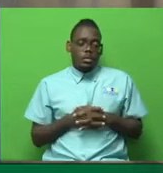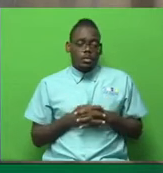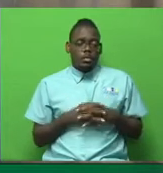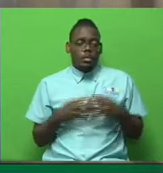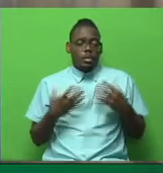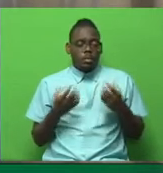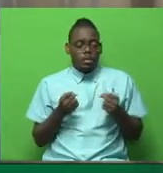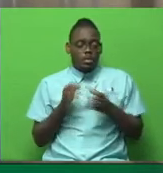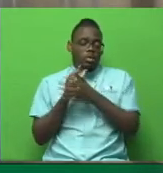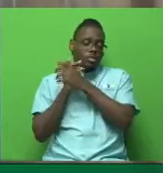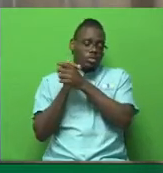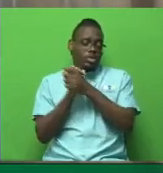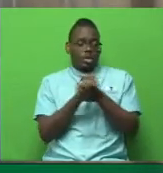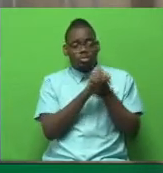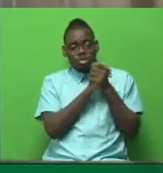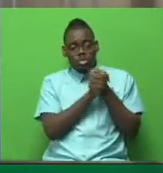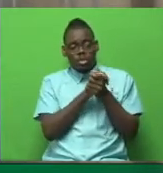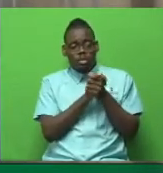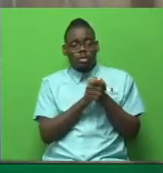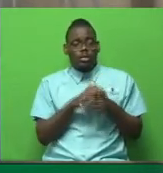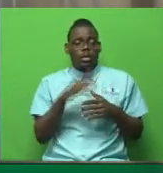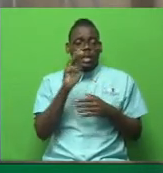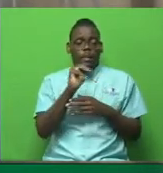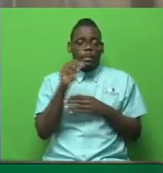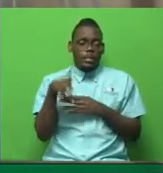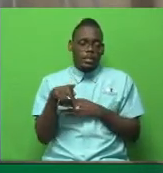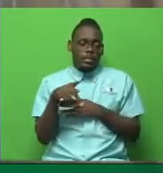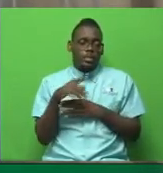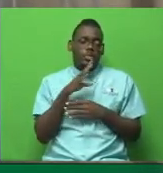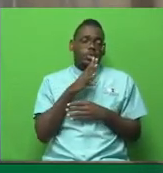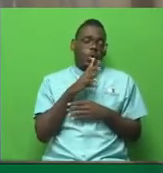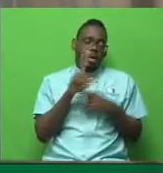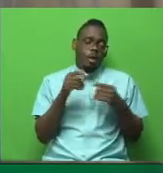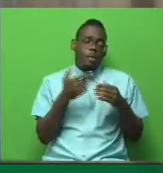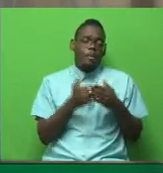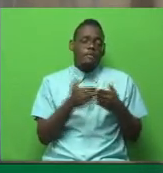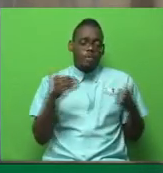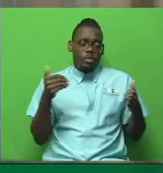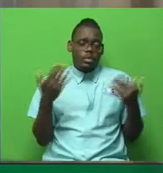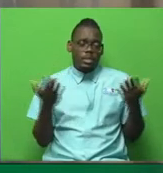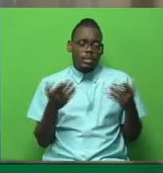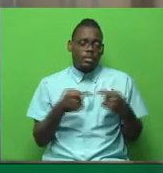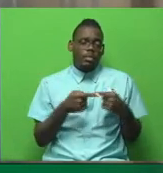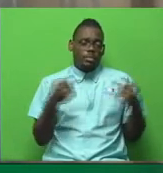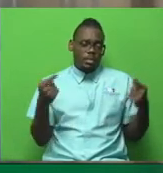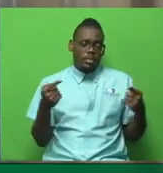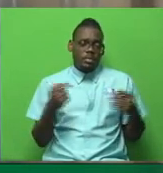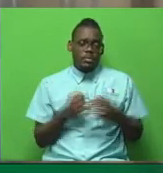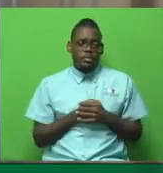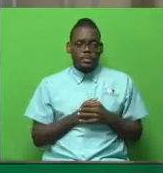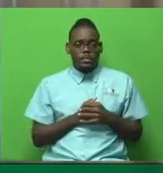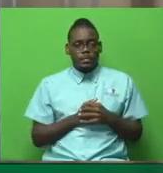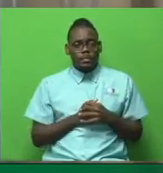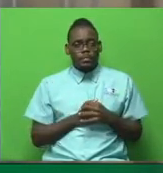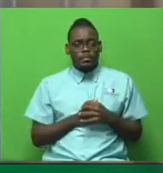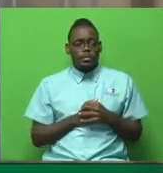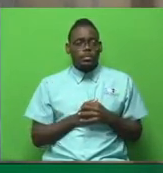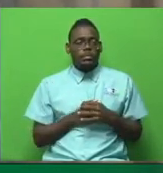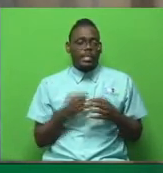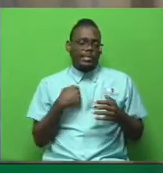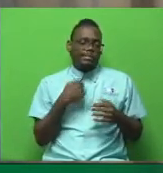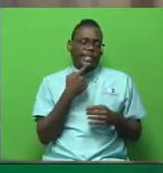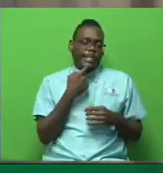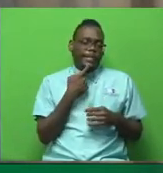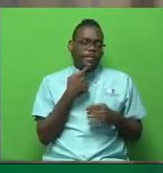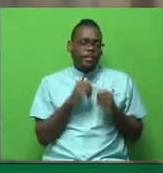my other colleagues who will speak after me in the making and raising the concerns and recommendations they have for how